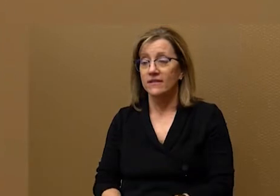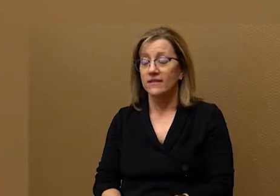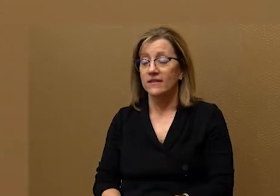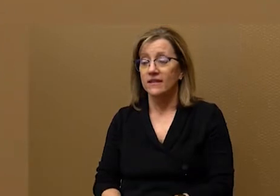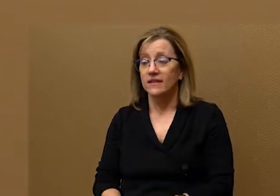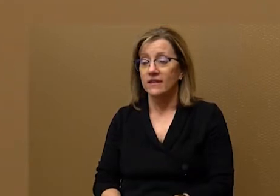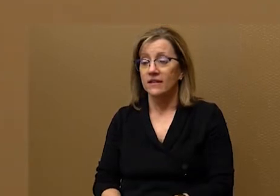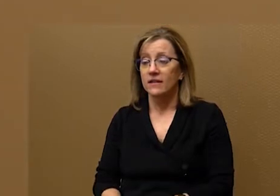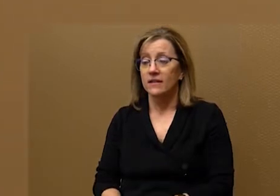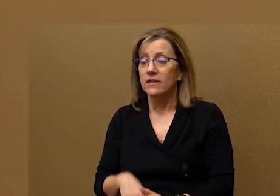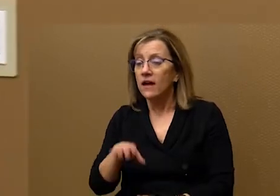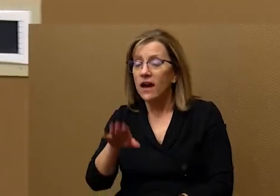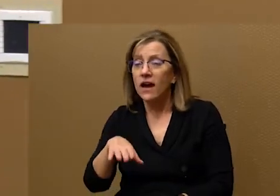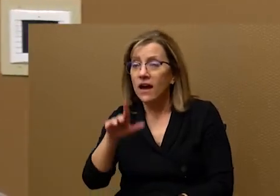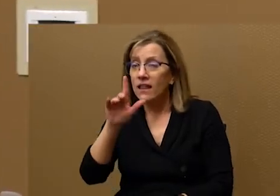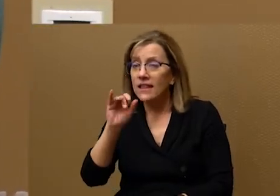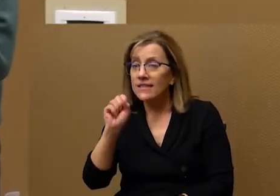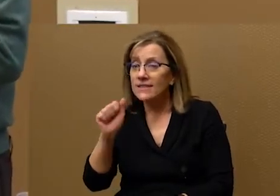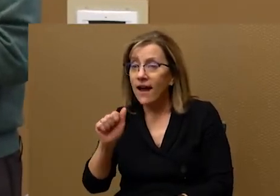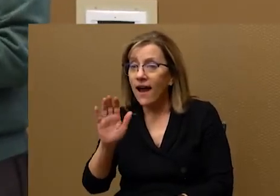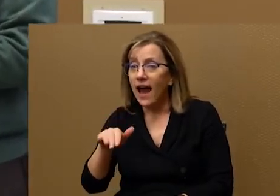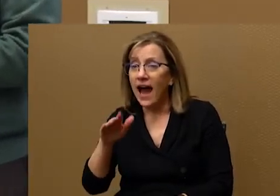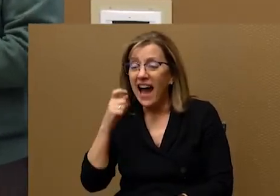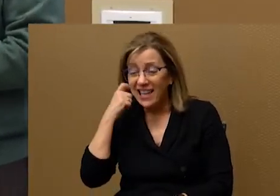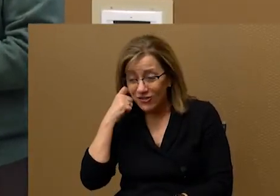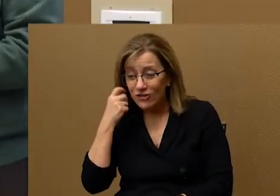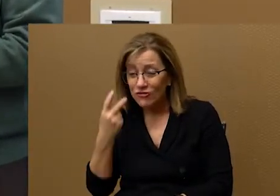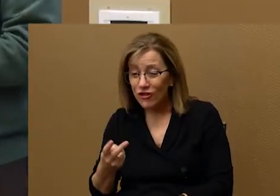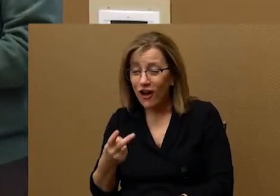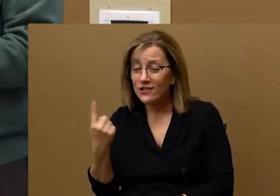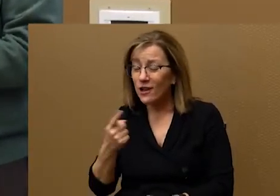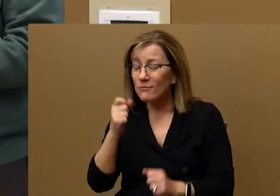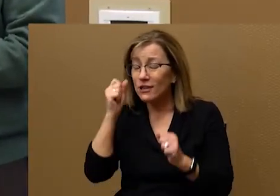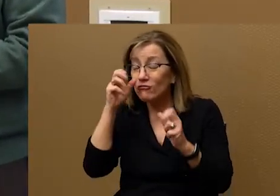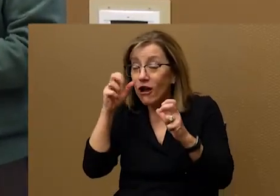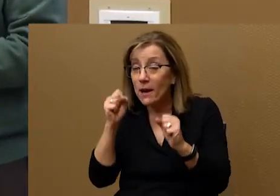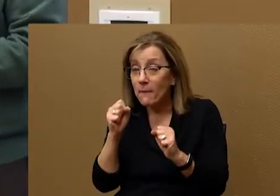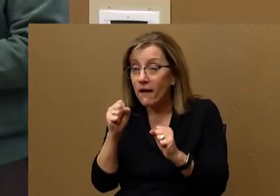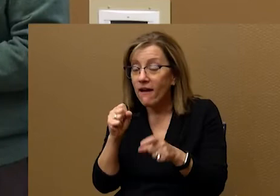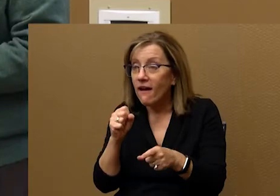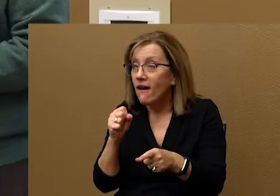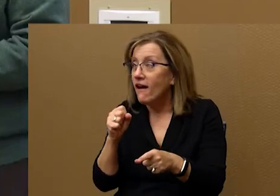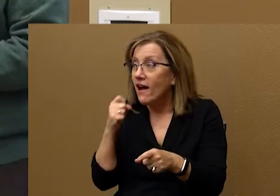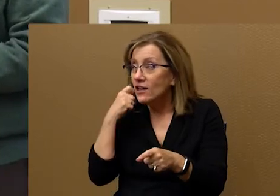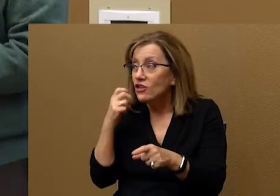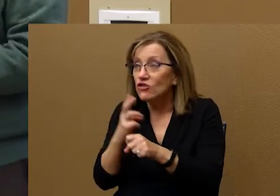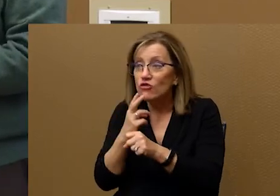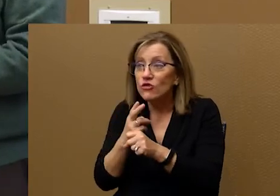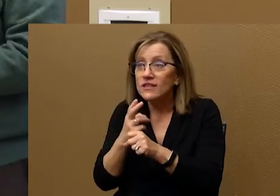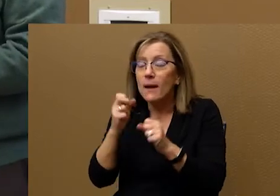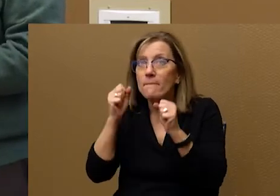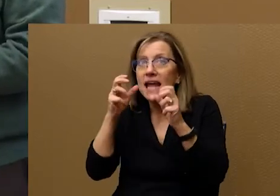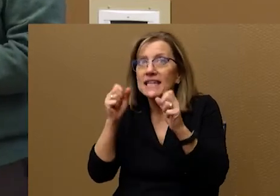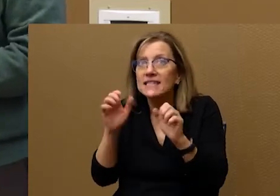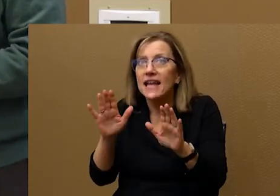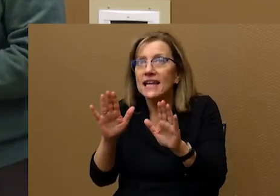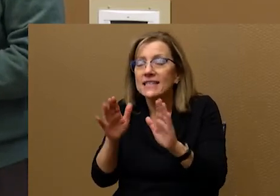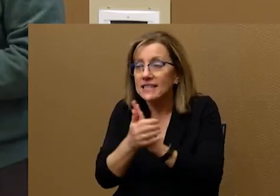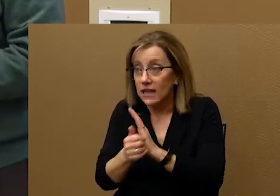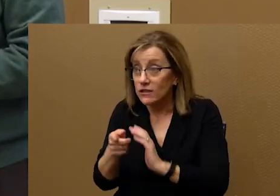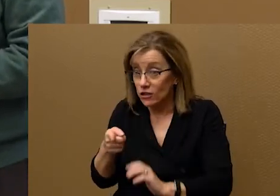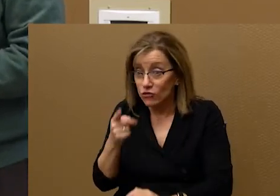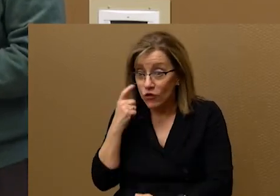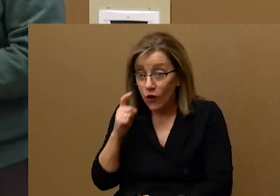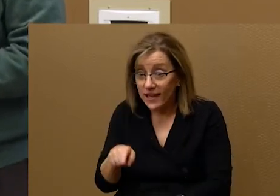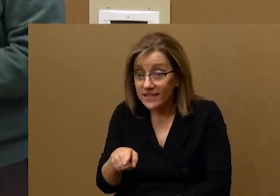Lisa, I just saw something incredible happen. You just used an amazing skill. Did you